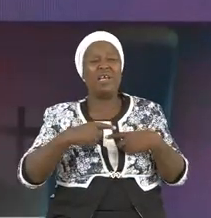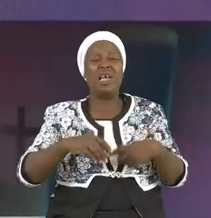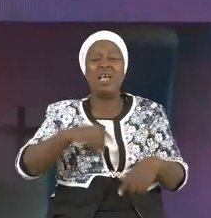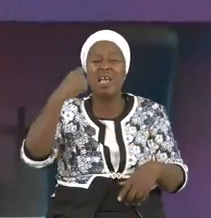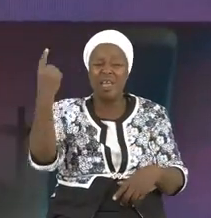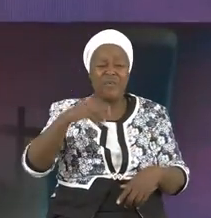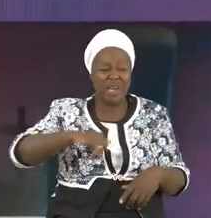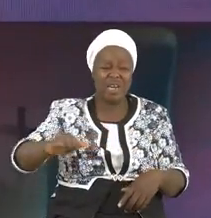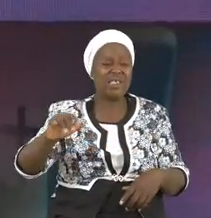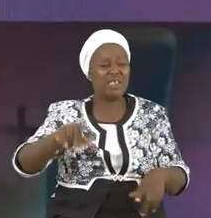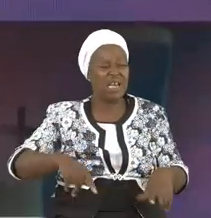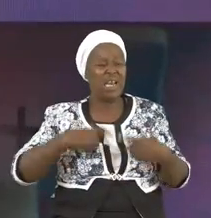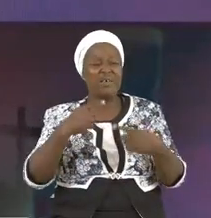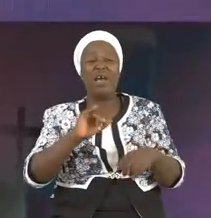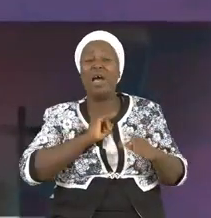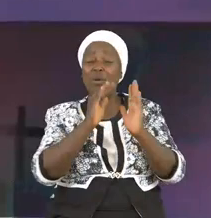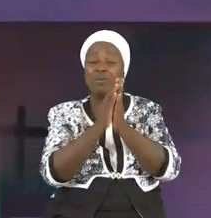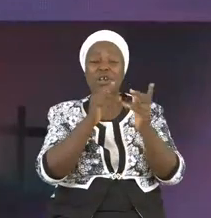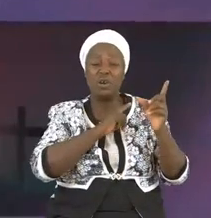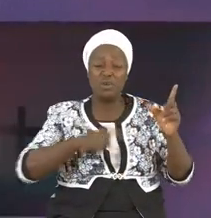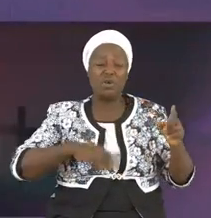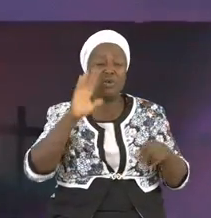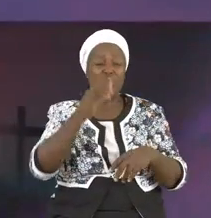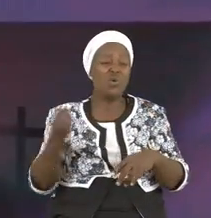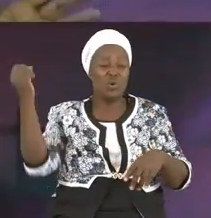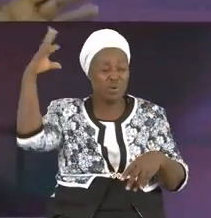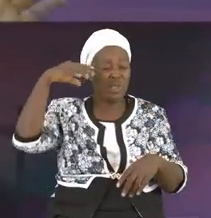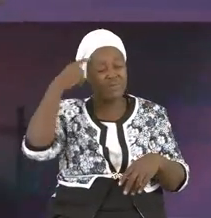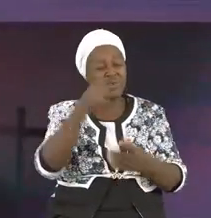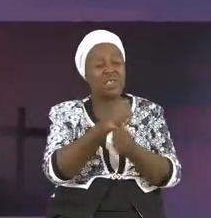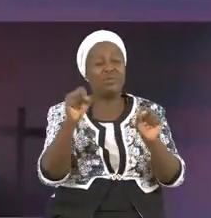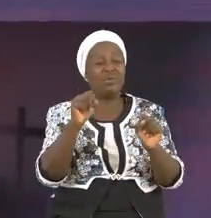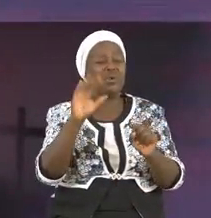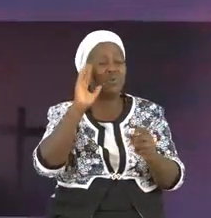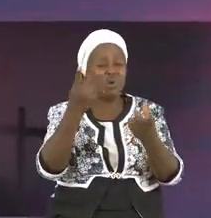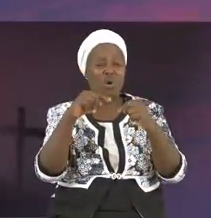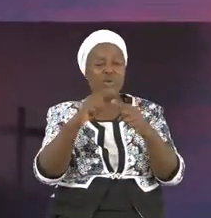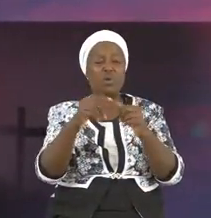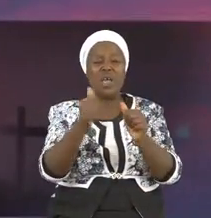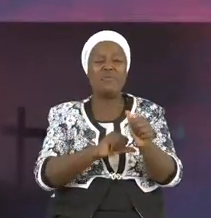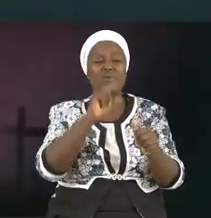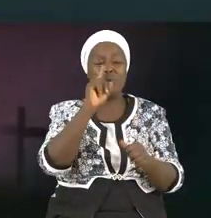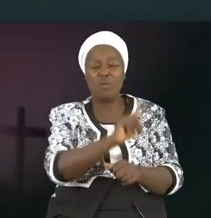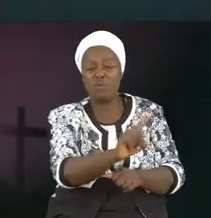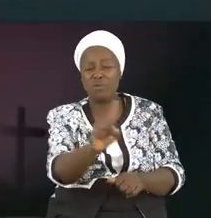I pray, Lord, your grace for salvation will come to everyone right